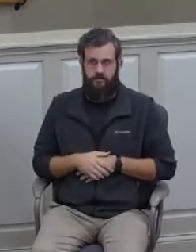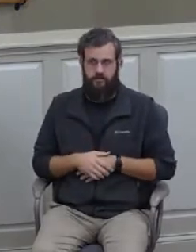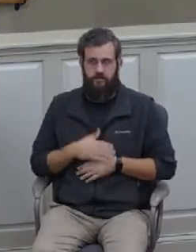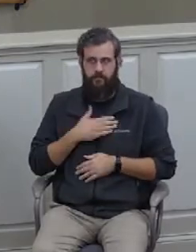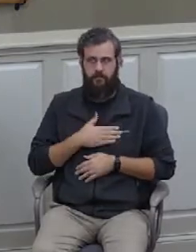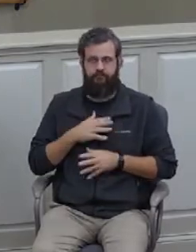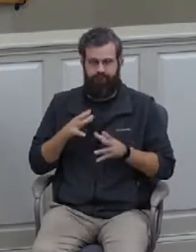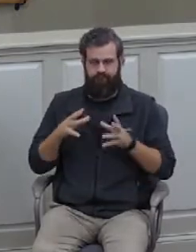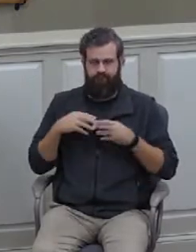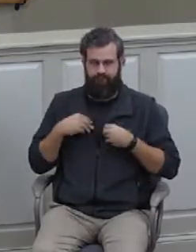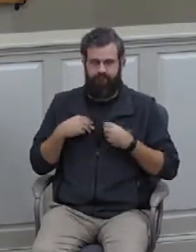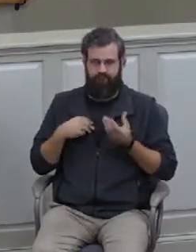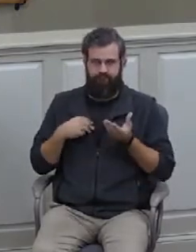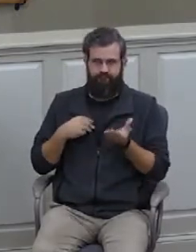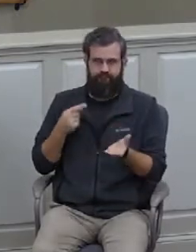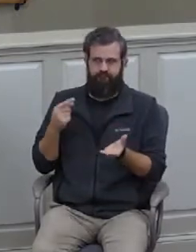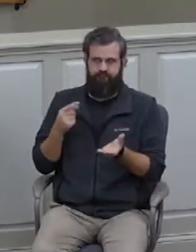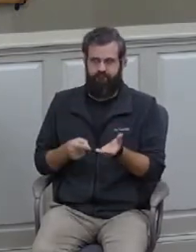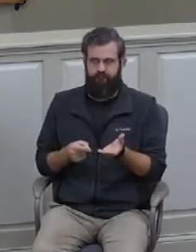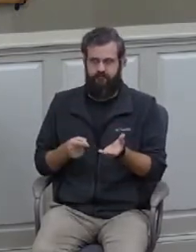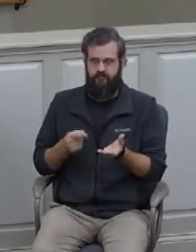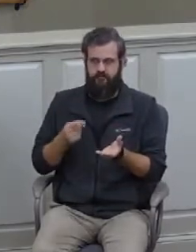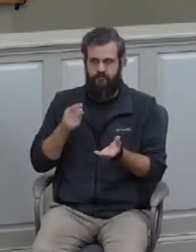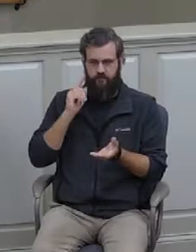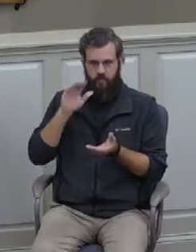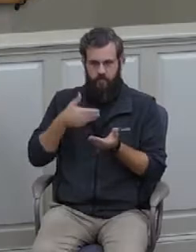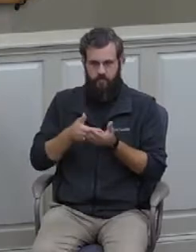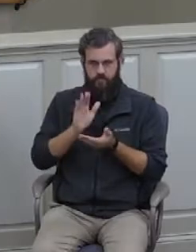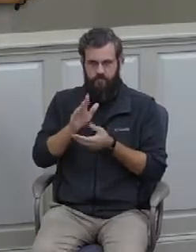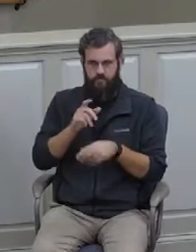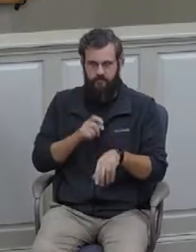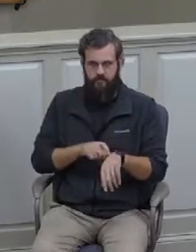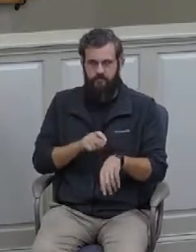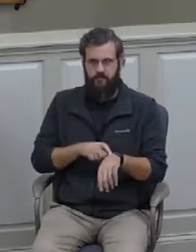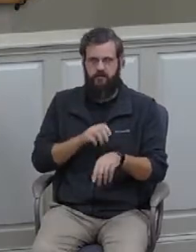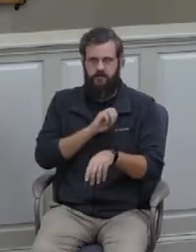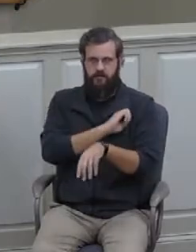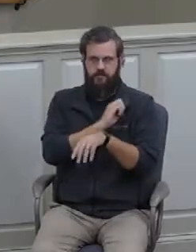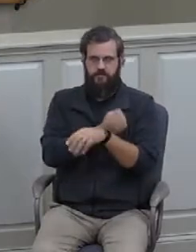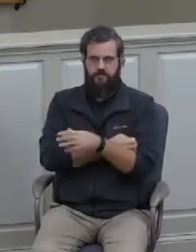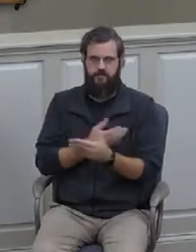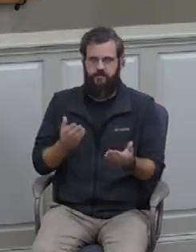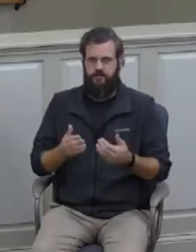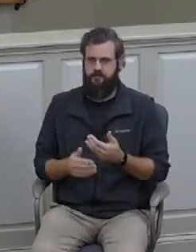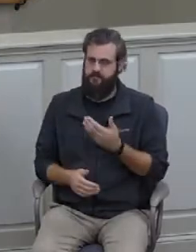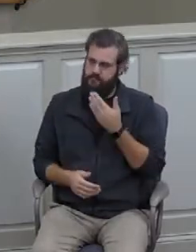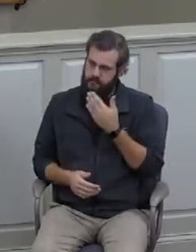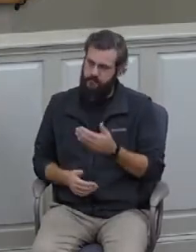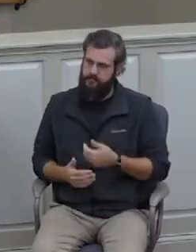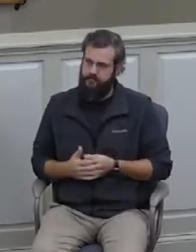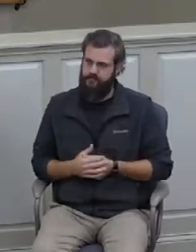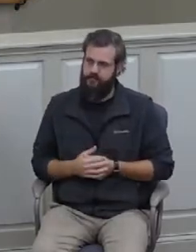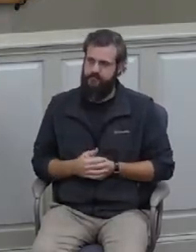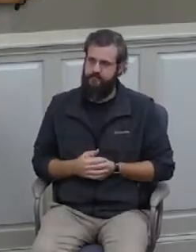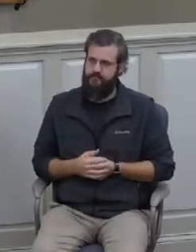please accept that for all of your time and energy here. Thank you.